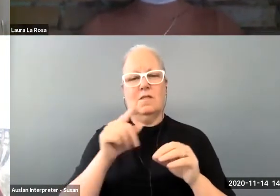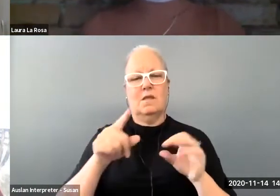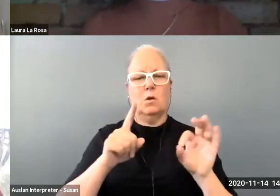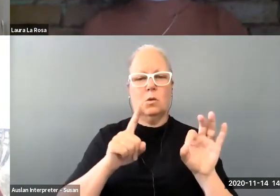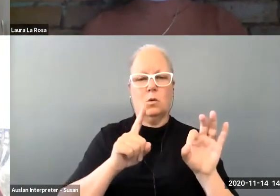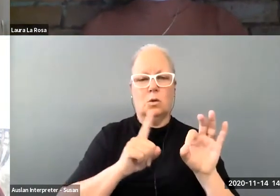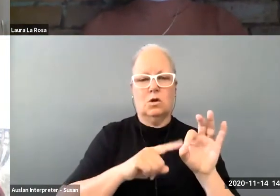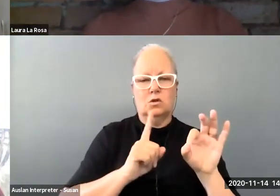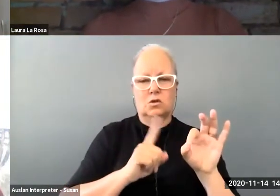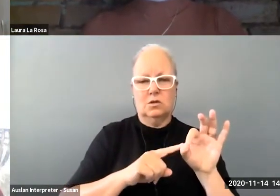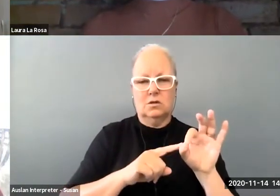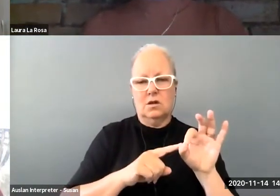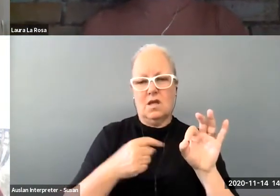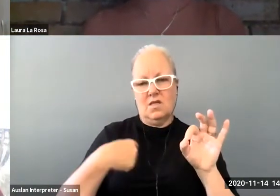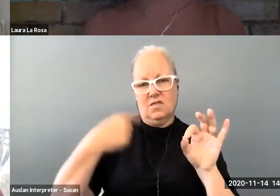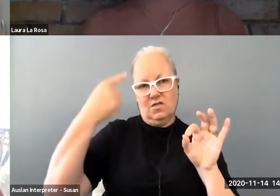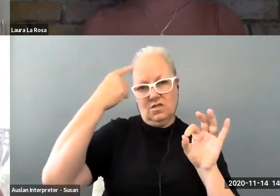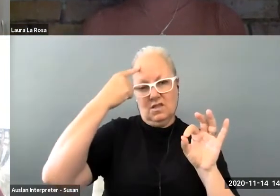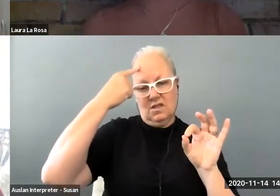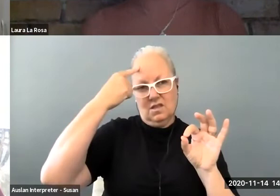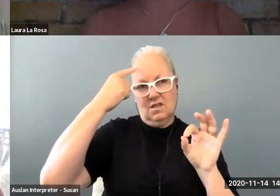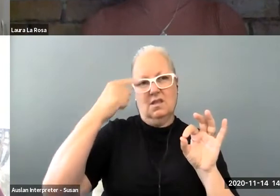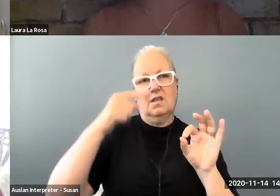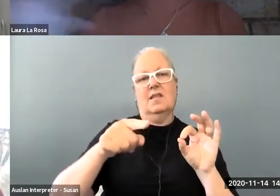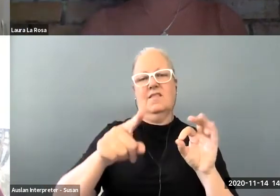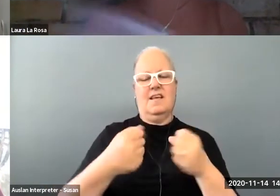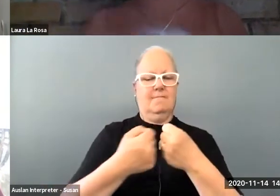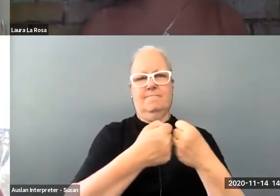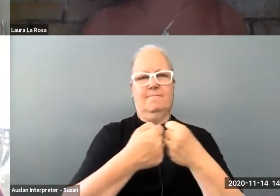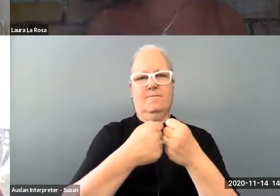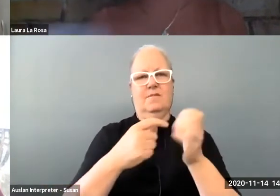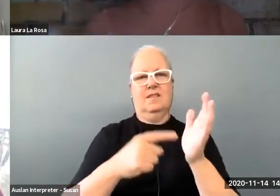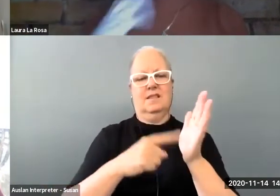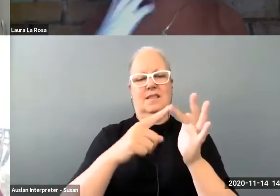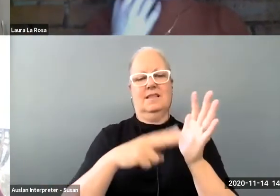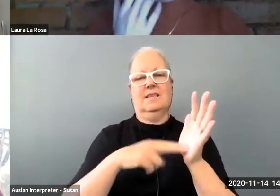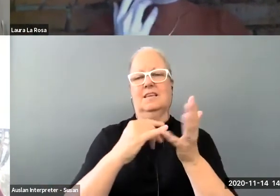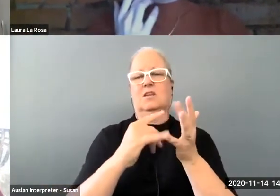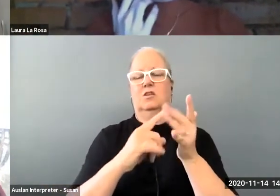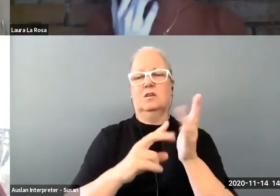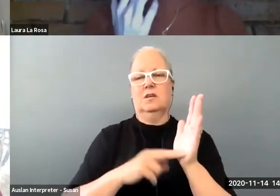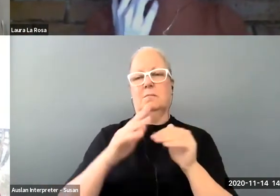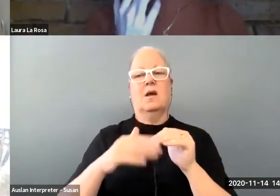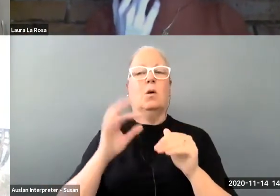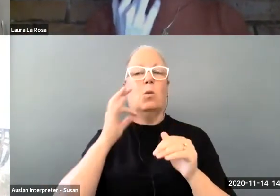question, but I think the thing that jumped out is the tensions in terms of looking at white feminism.